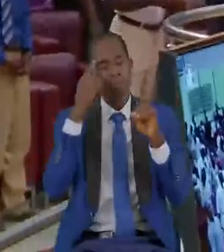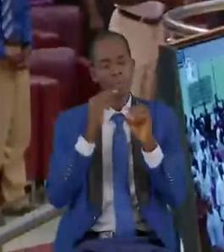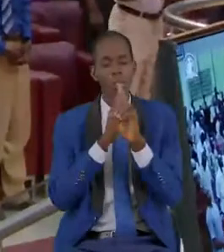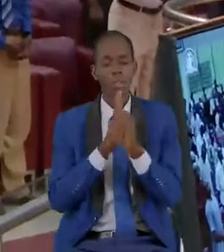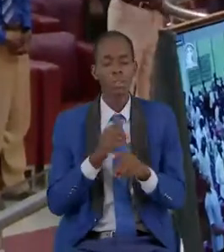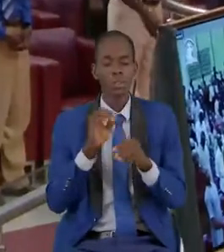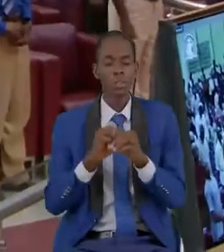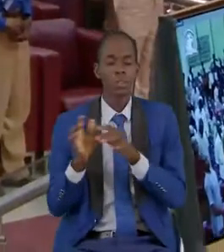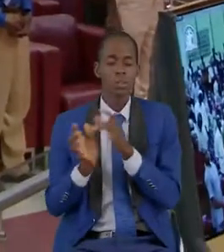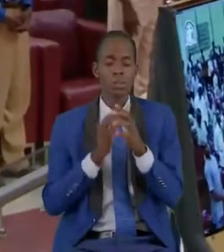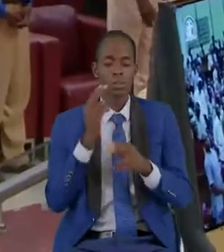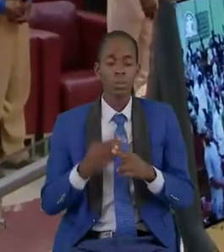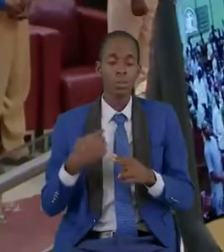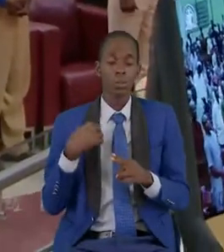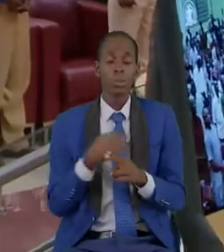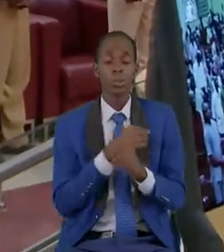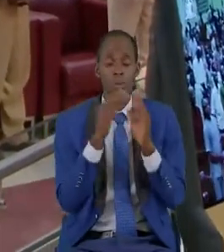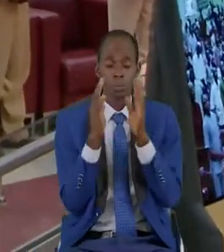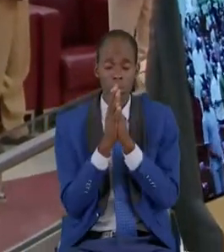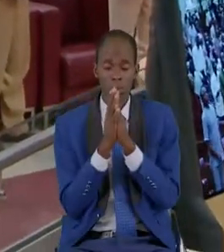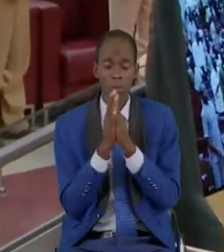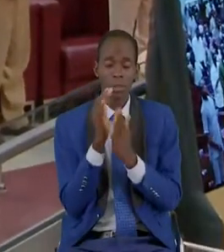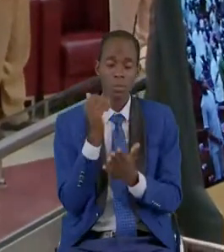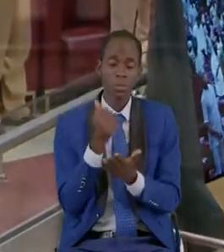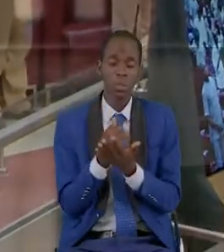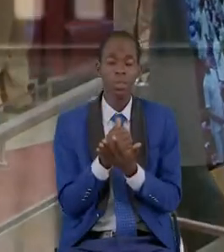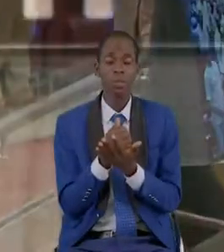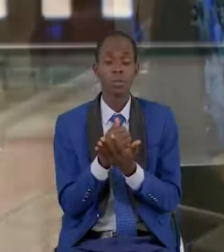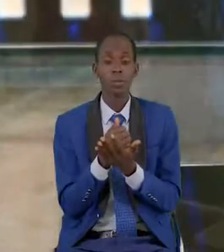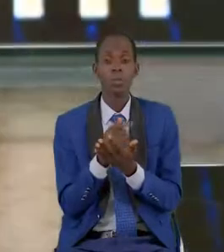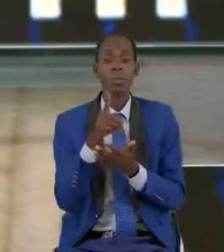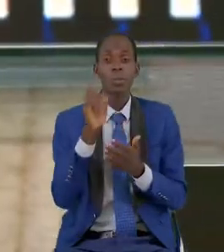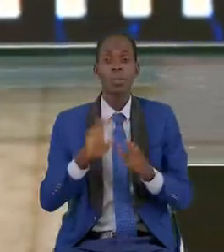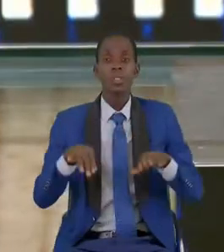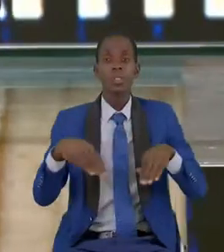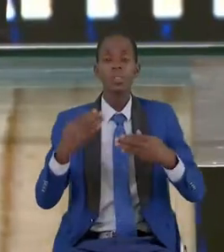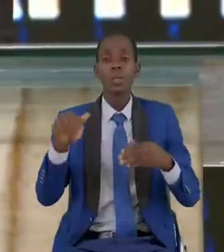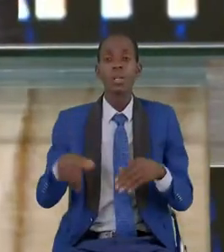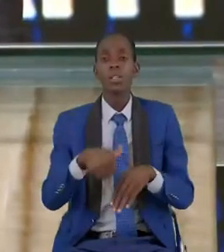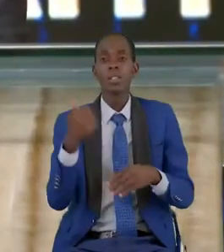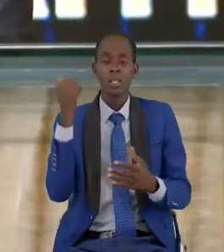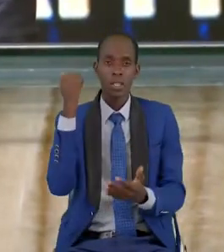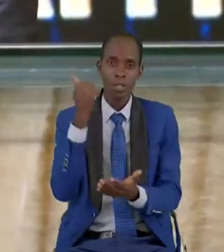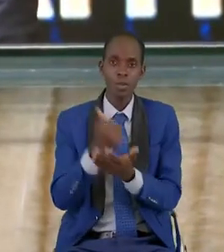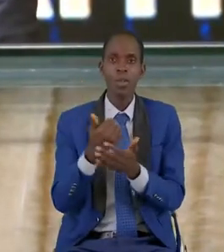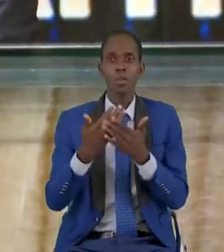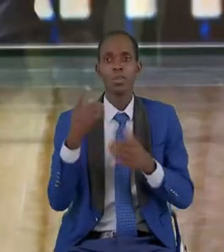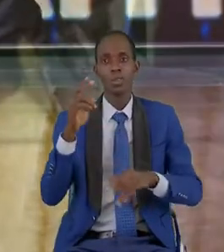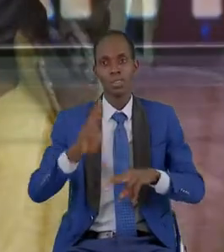Jesus' name we pray. Amen. You must give me another amen before you sit